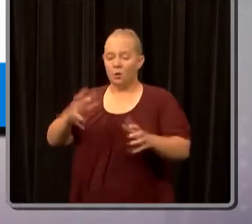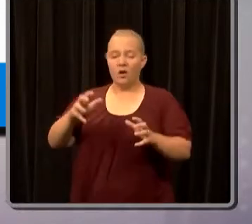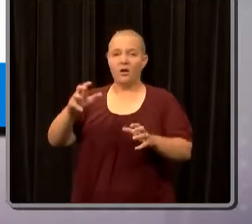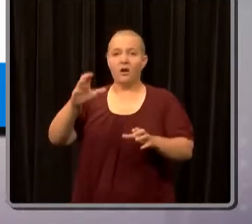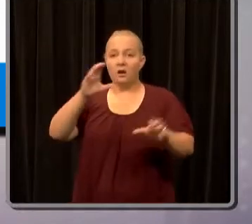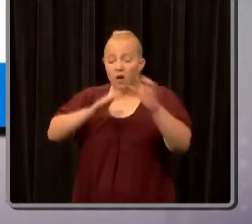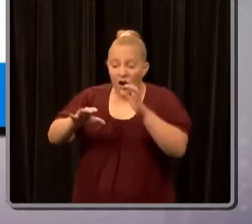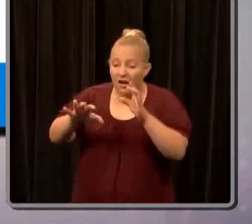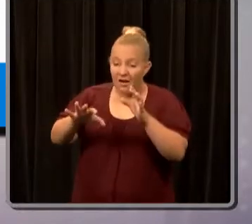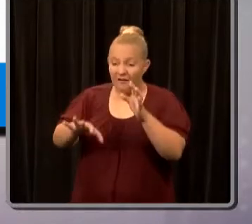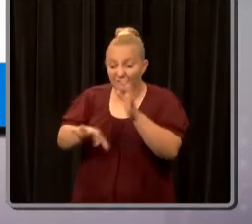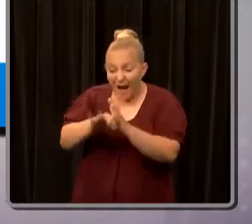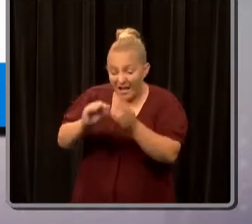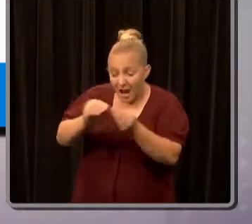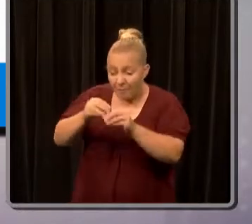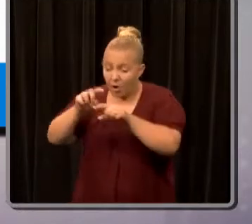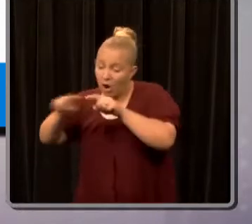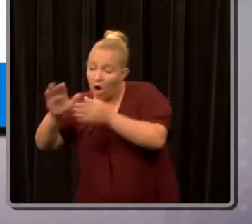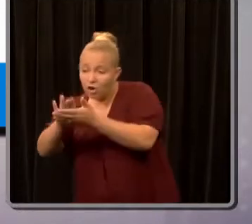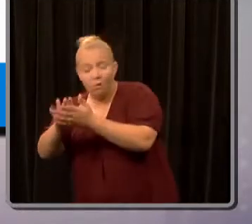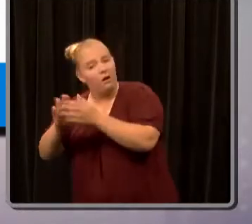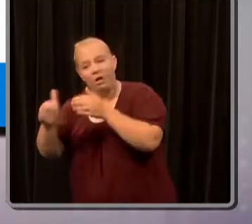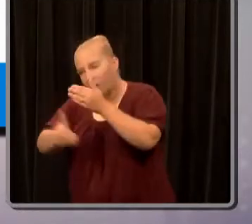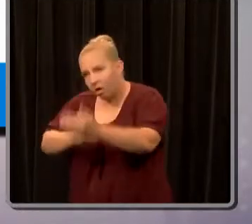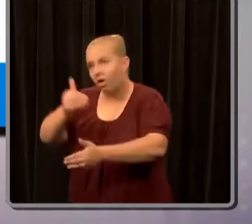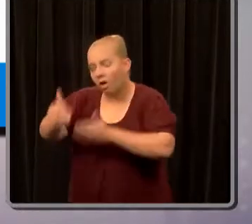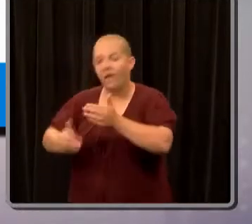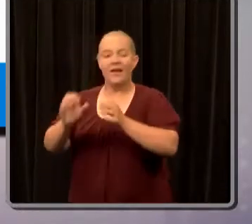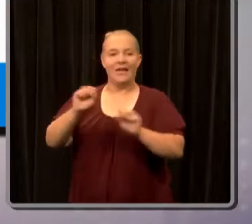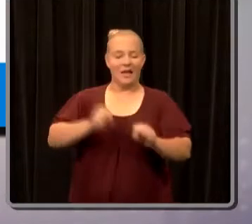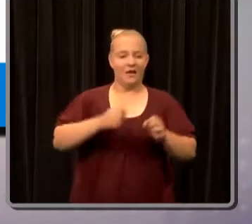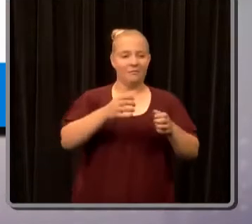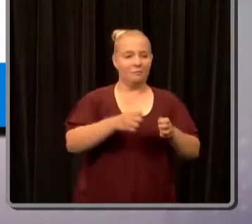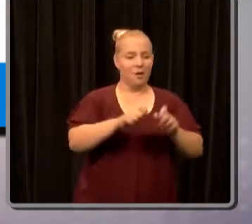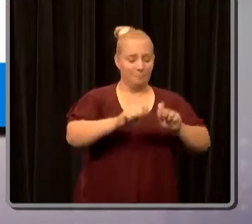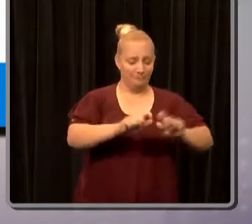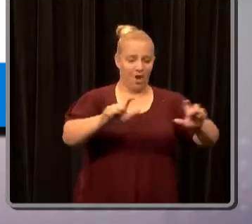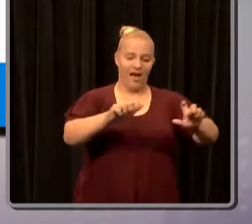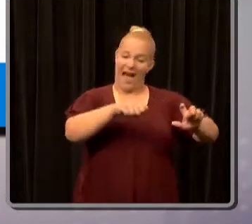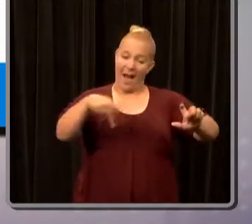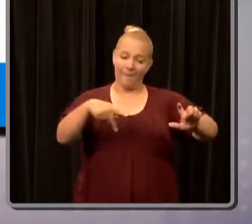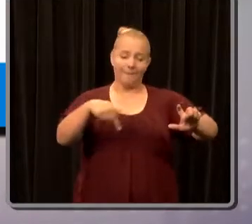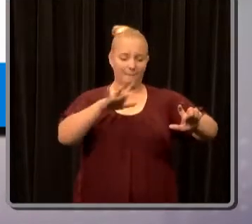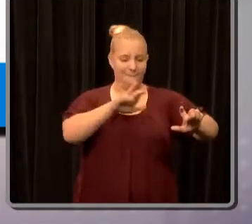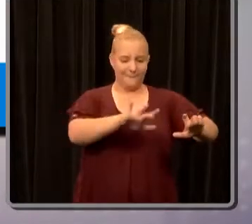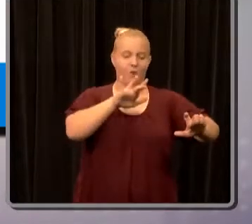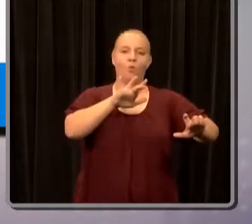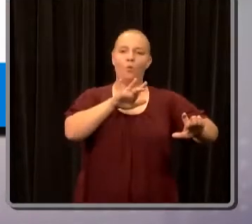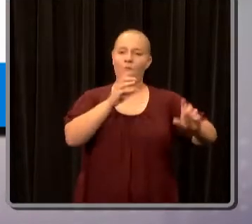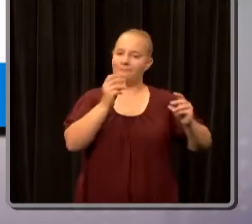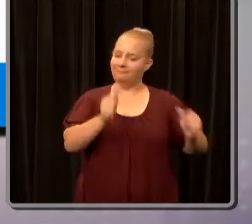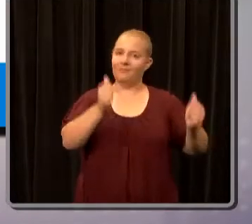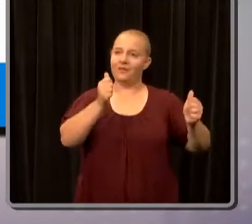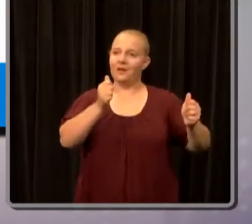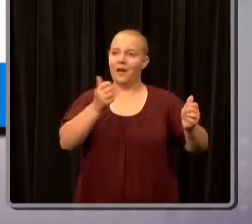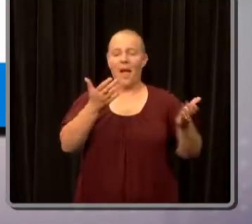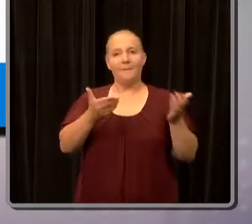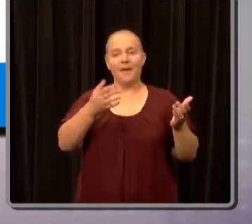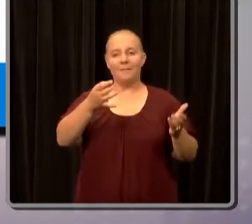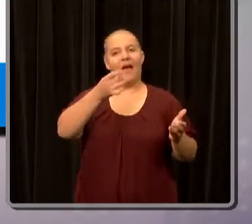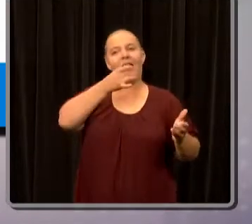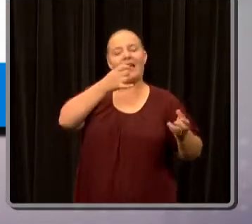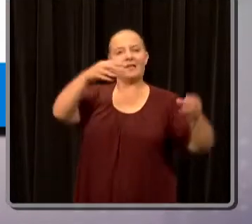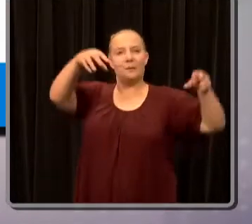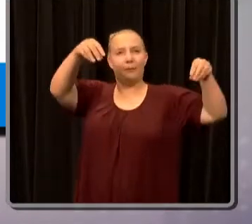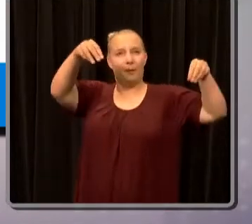school, hope they answer on time. We can just pull out any one of us can pull out an app on our phone and press the button, and then maybe we'll have the lights flash green